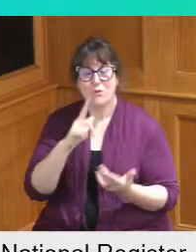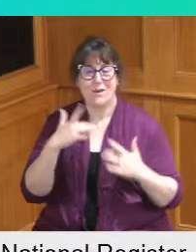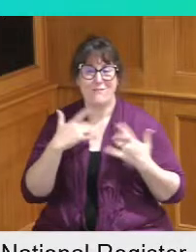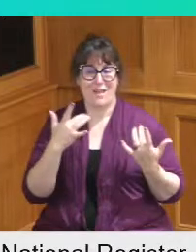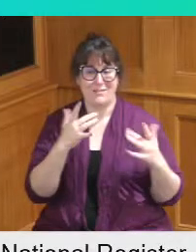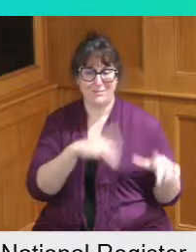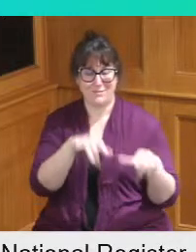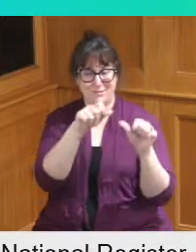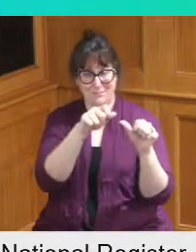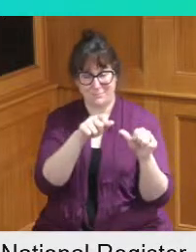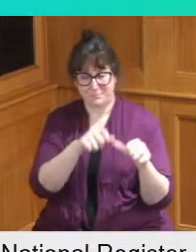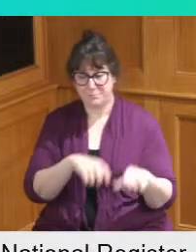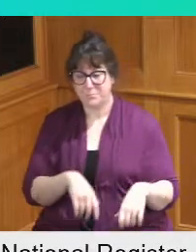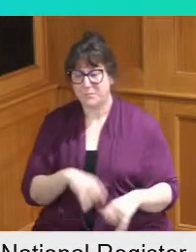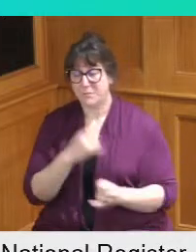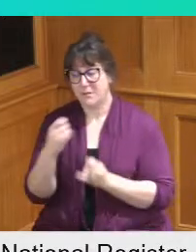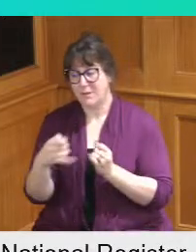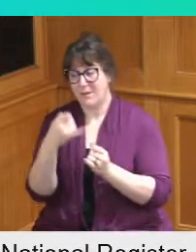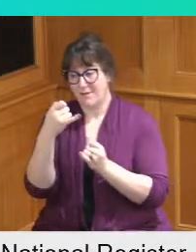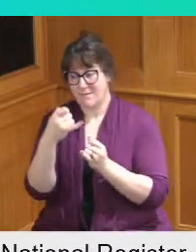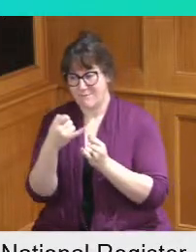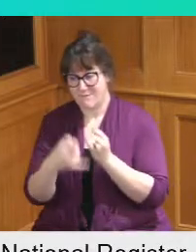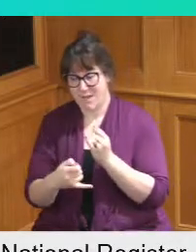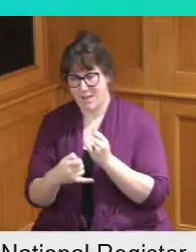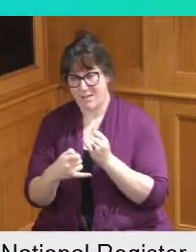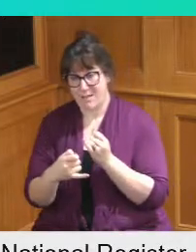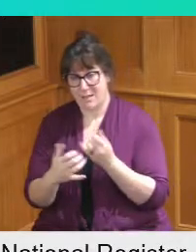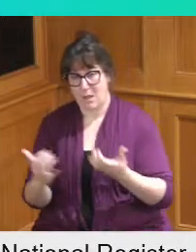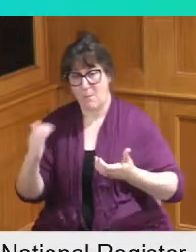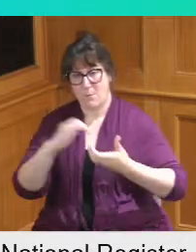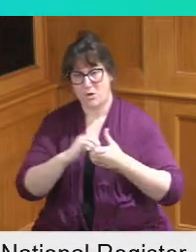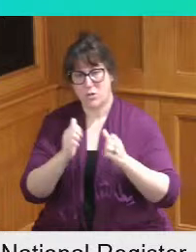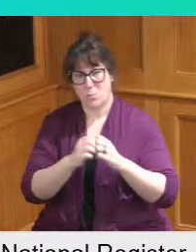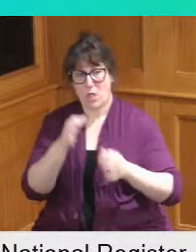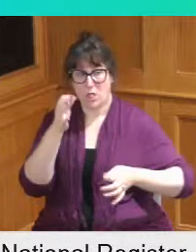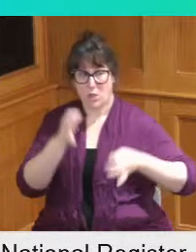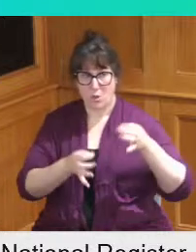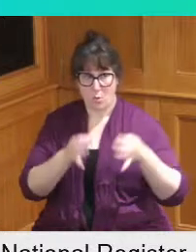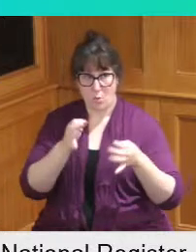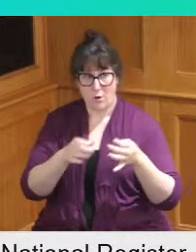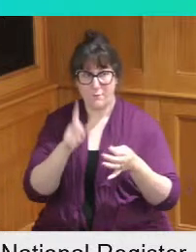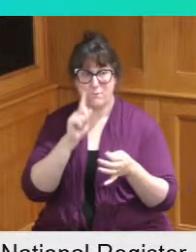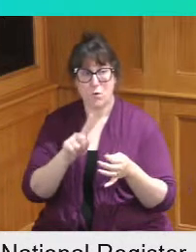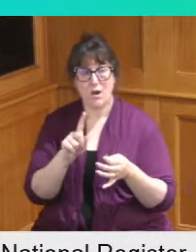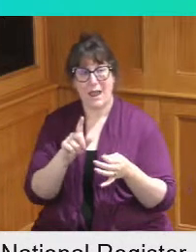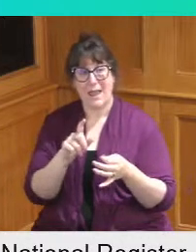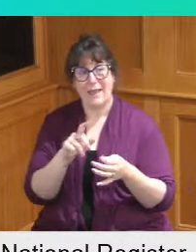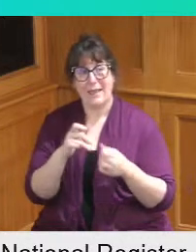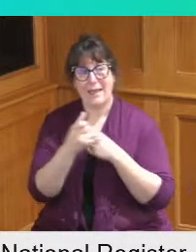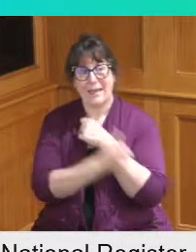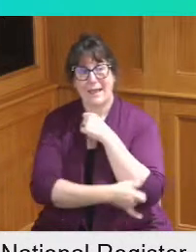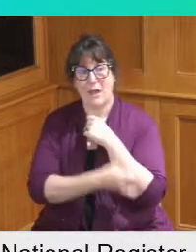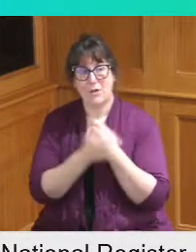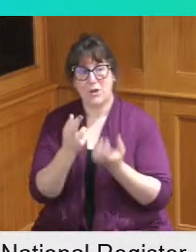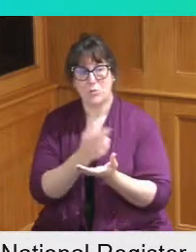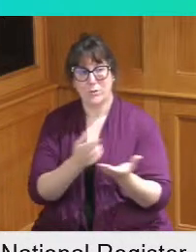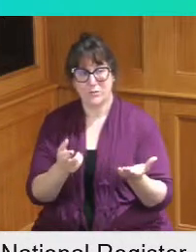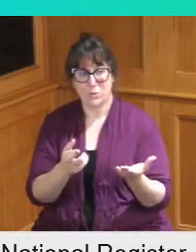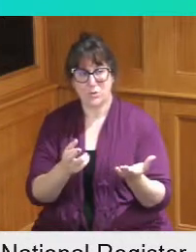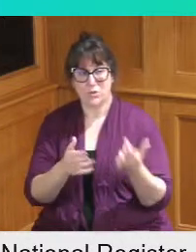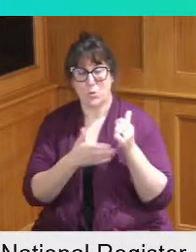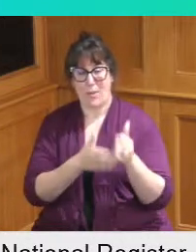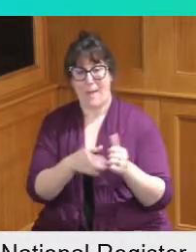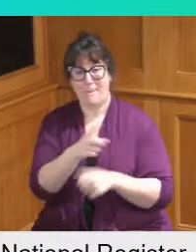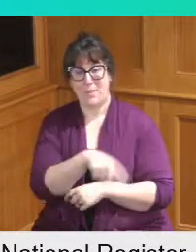Finally, we're intending to facilitate a partnership with the port, bringing another county resource to bear to help the city